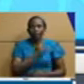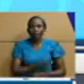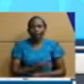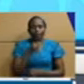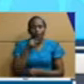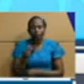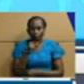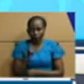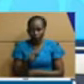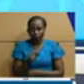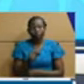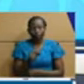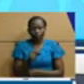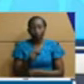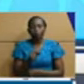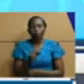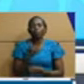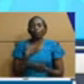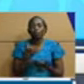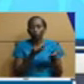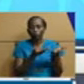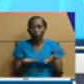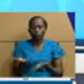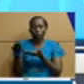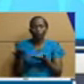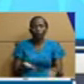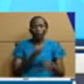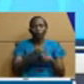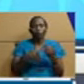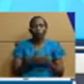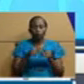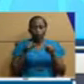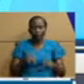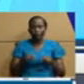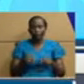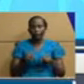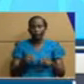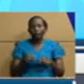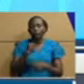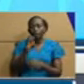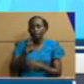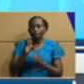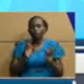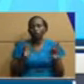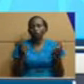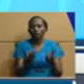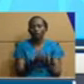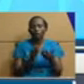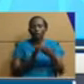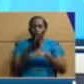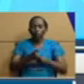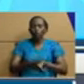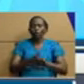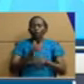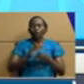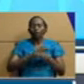gentlemen, I would like to welcome you all to this eConference under the theme Beyond